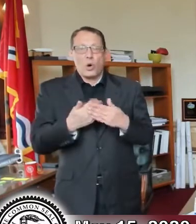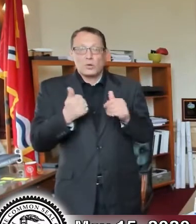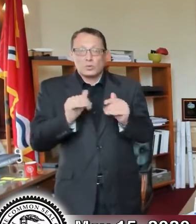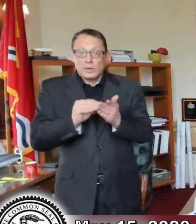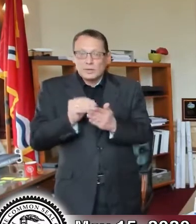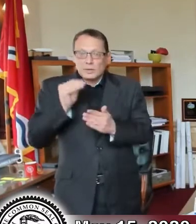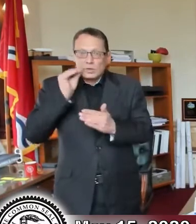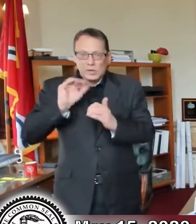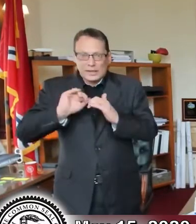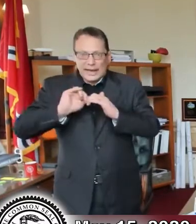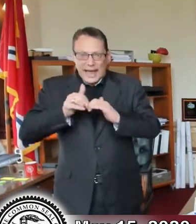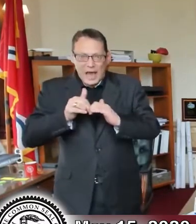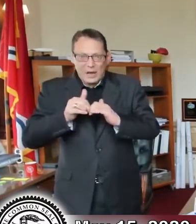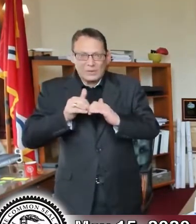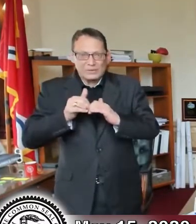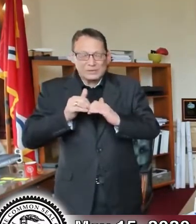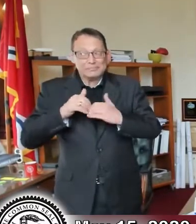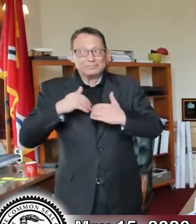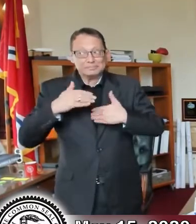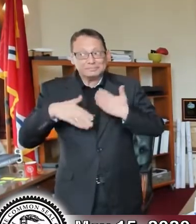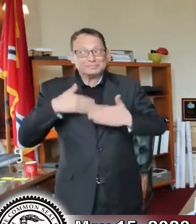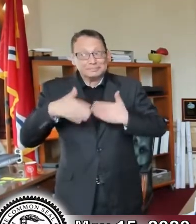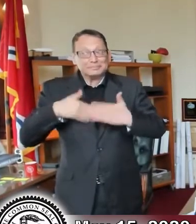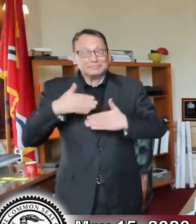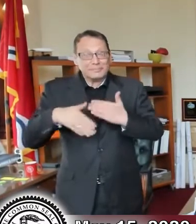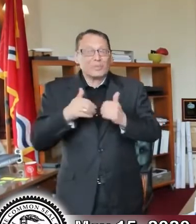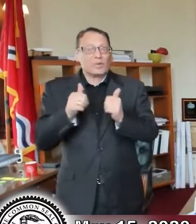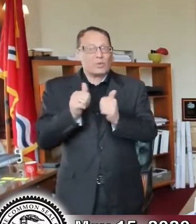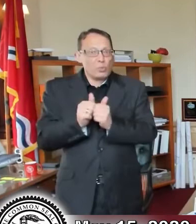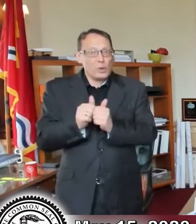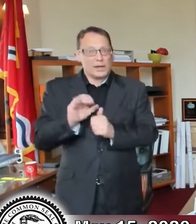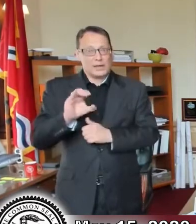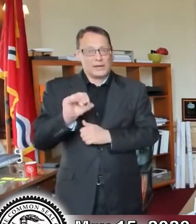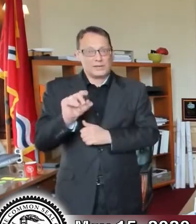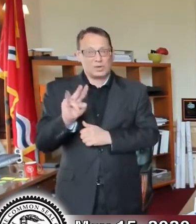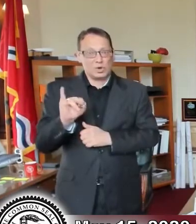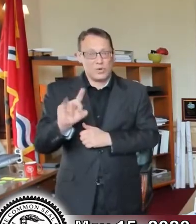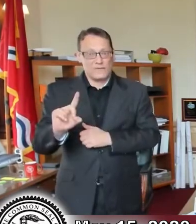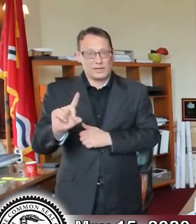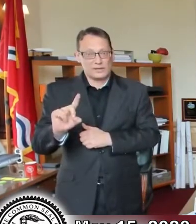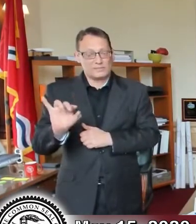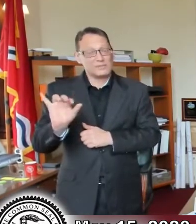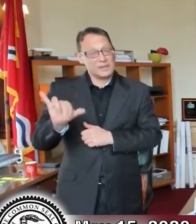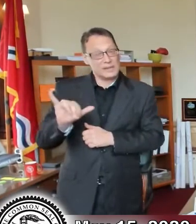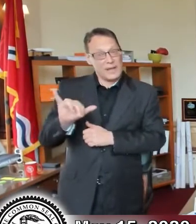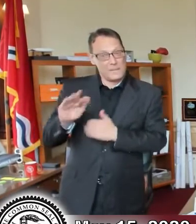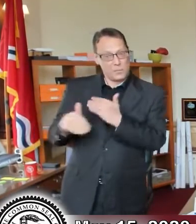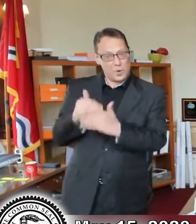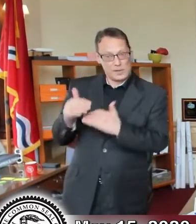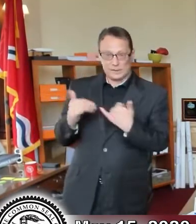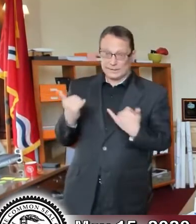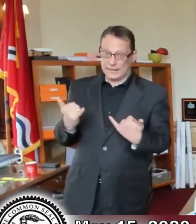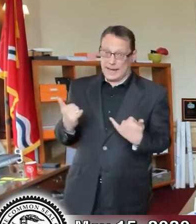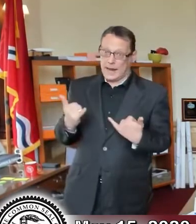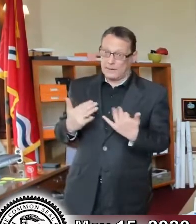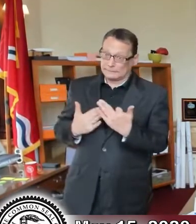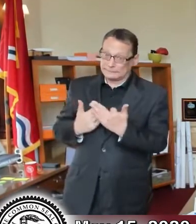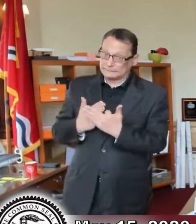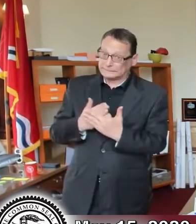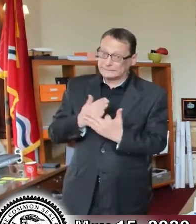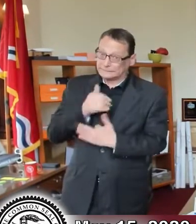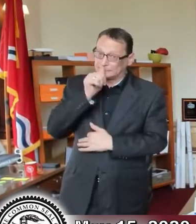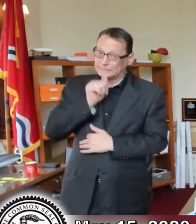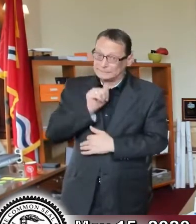to coexist with COVID. And this is part of the process that we're going through now.